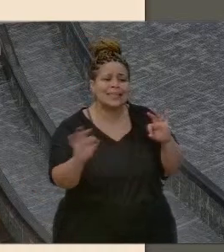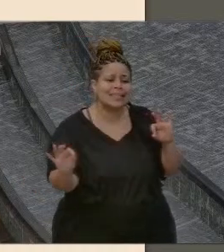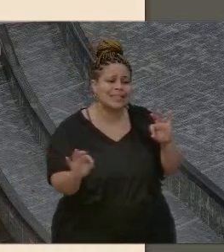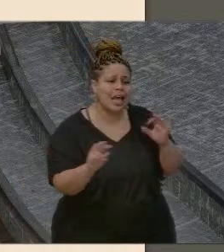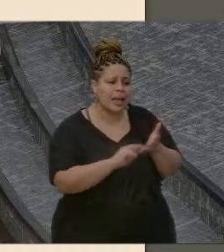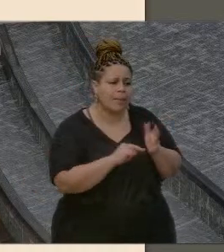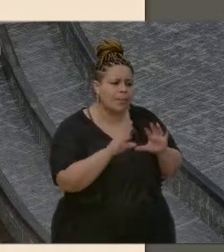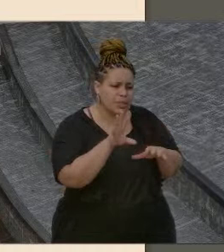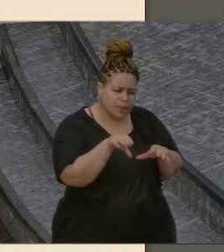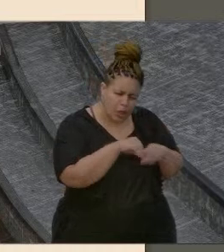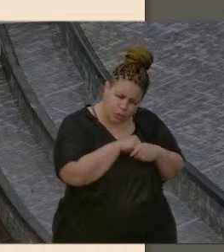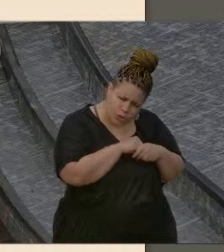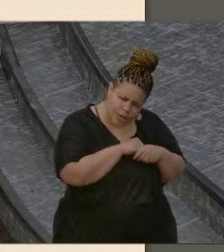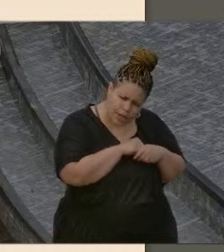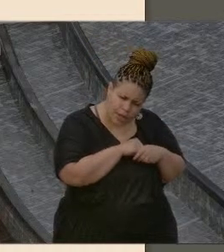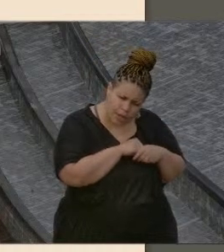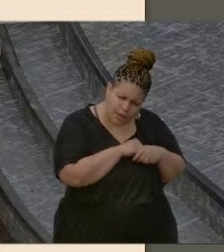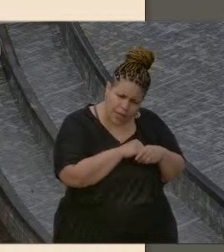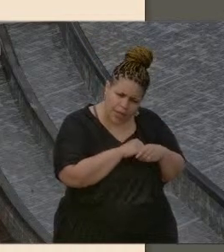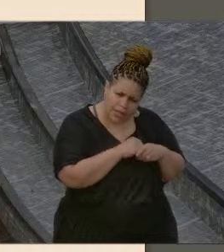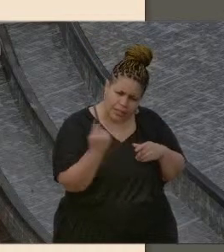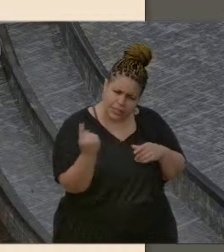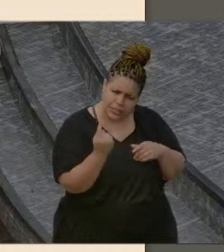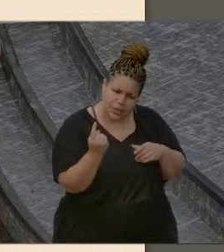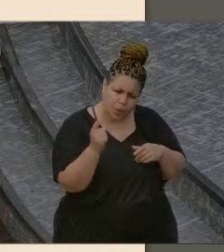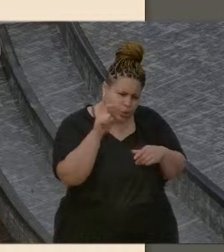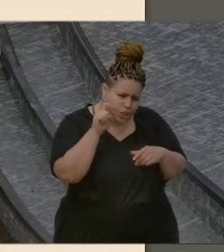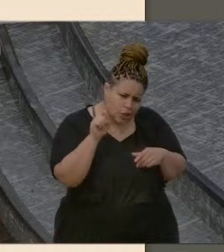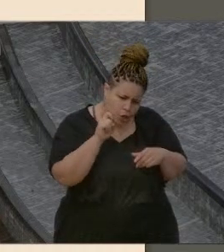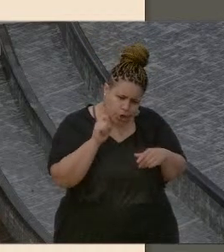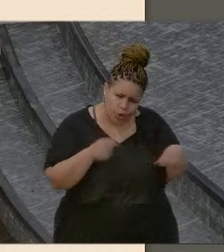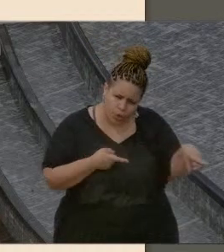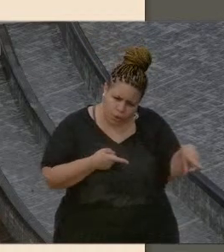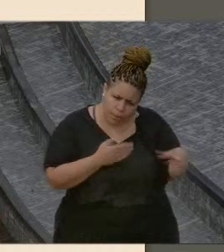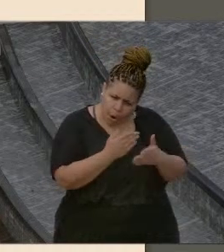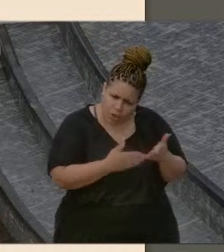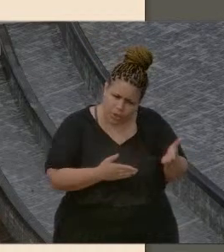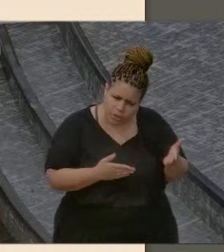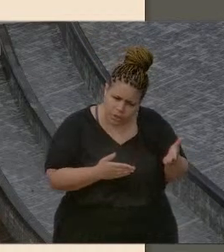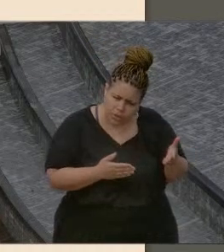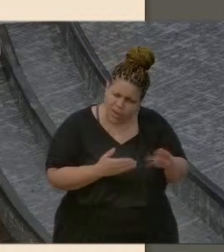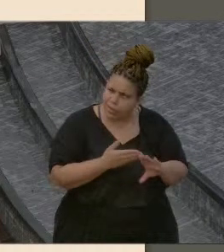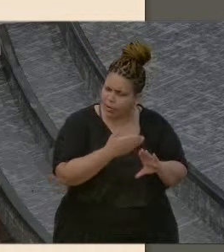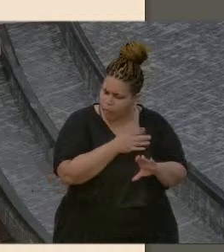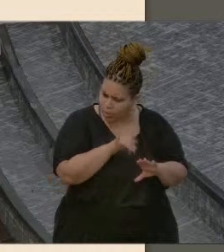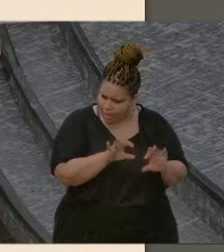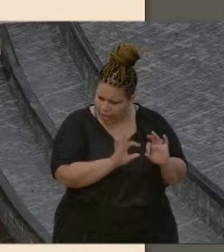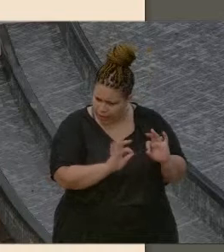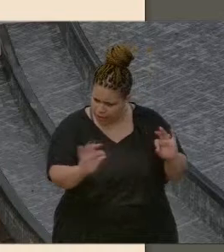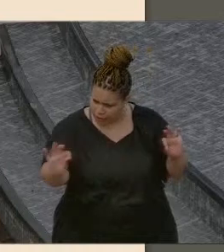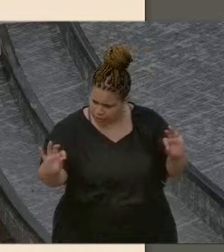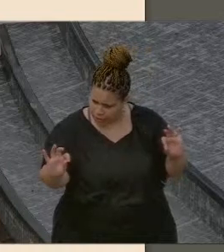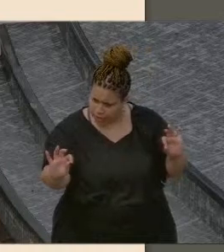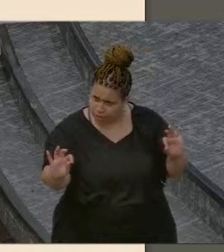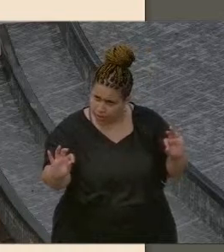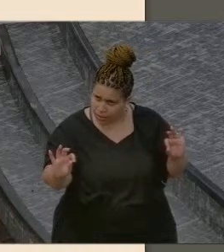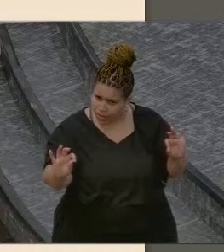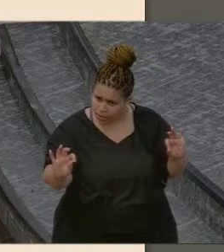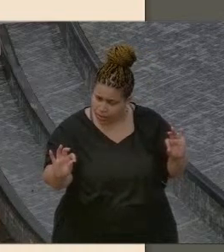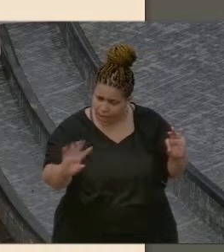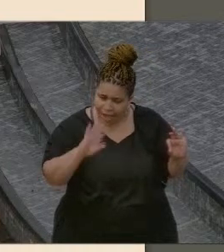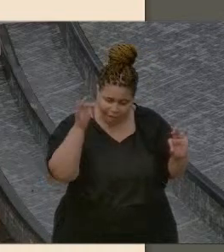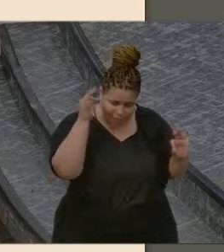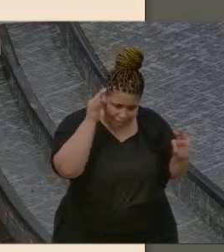maintain a single gender, was the one before that, sorry about that, that actually talks about federal and state